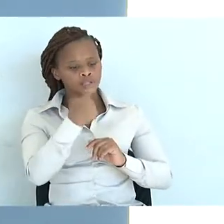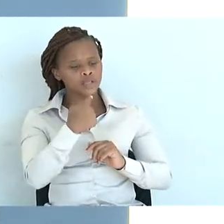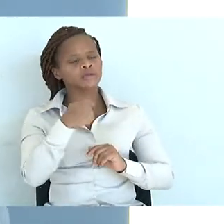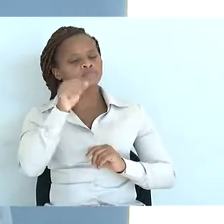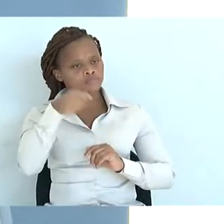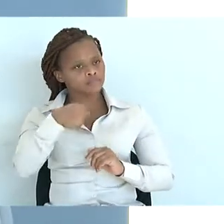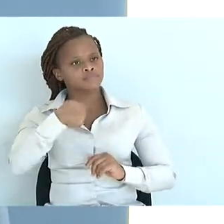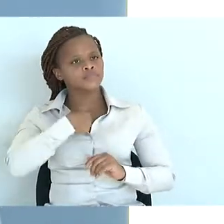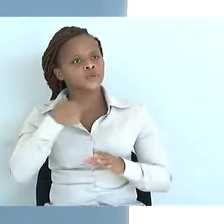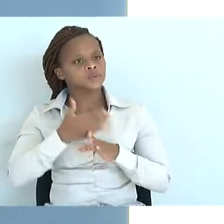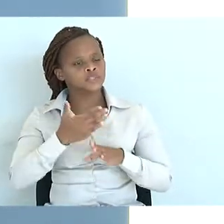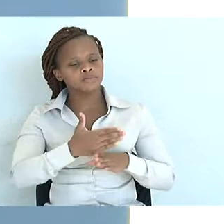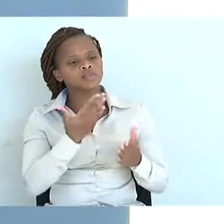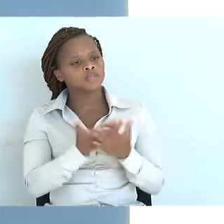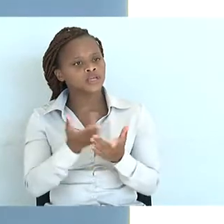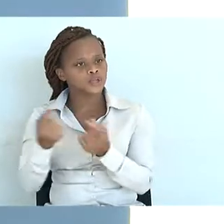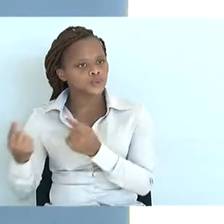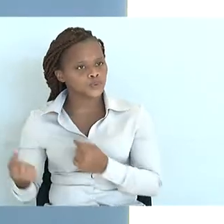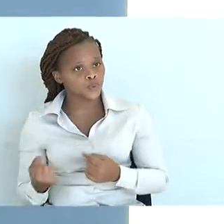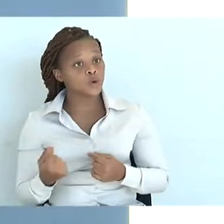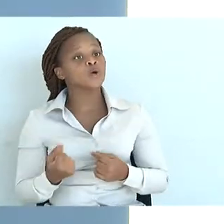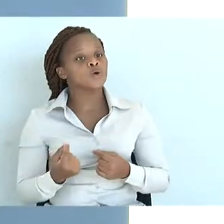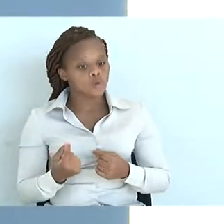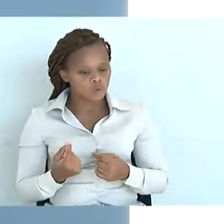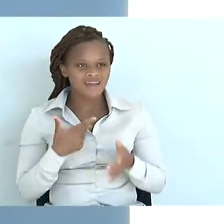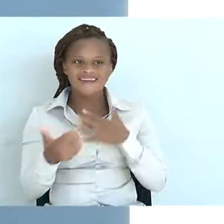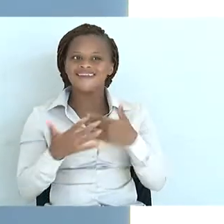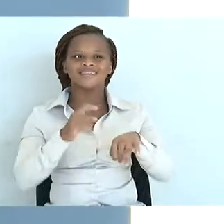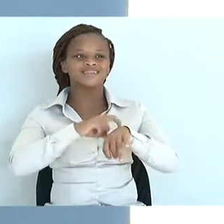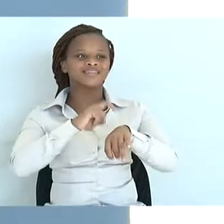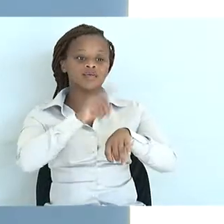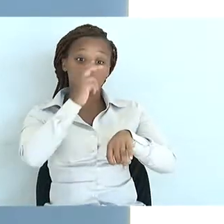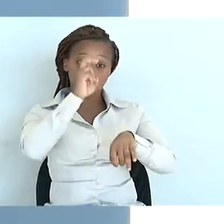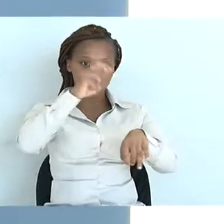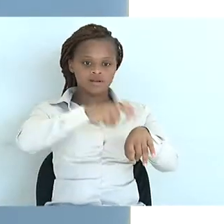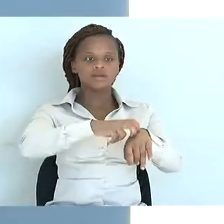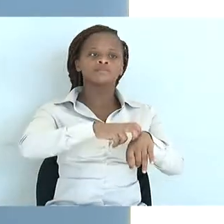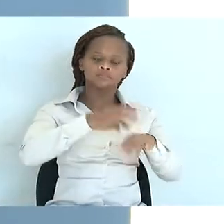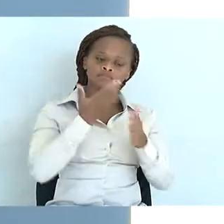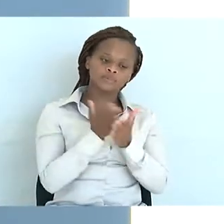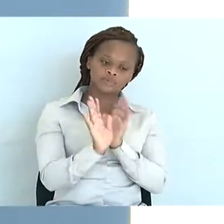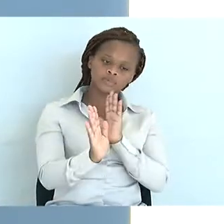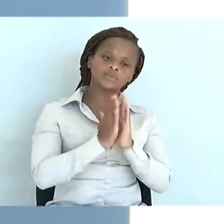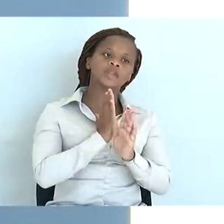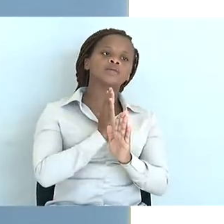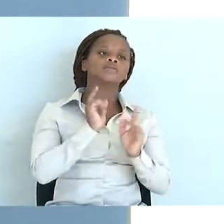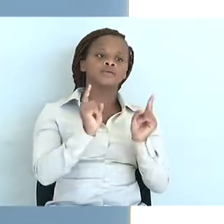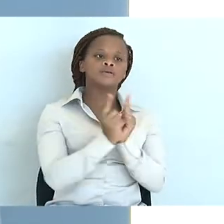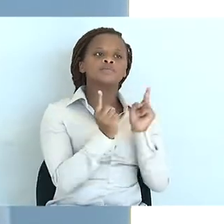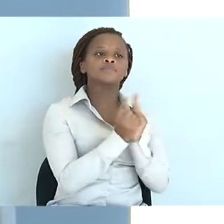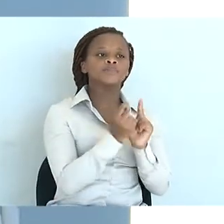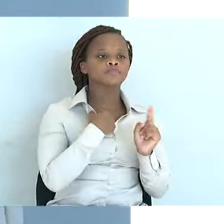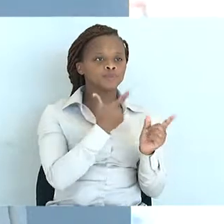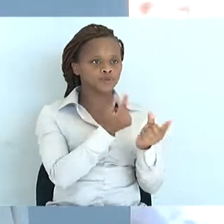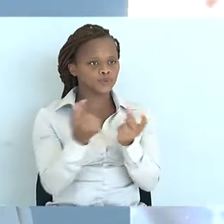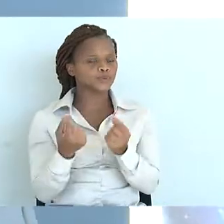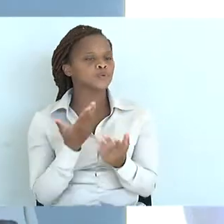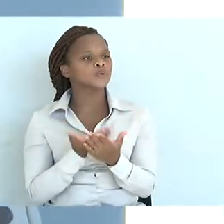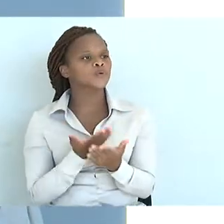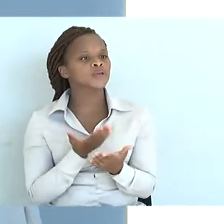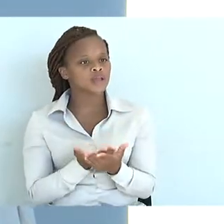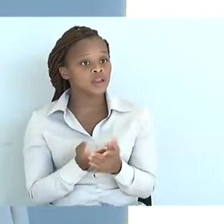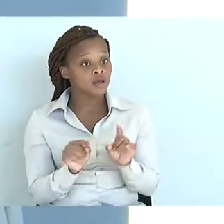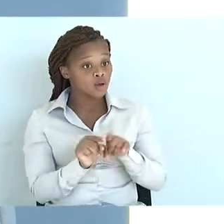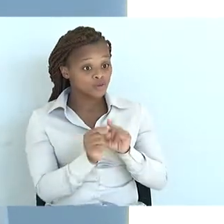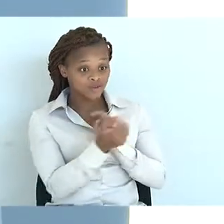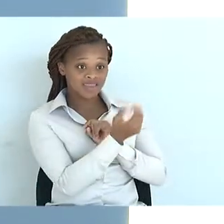Ngiyobe ngikhona futhi ukuphendula baba nangalelo langa. Thina umsebenzi awufike ezandleni okunaloko ufike ezandleni zalabantu abafike bathi